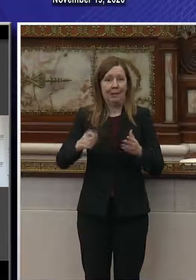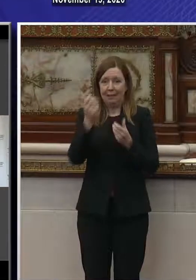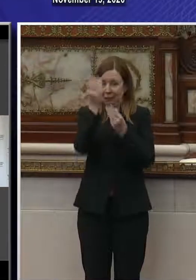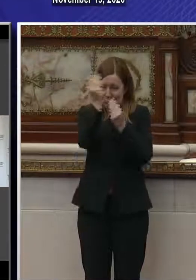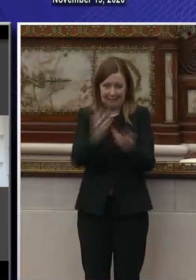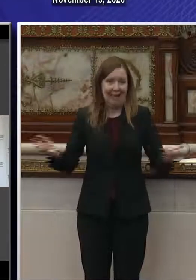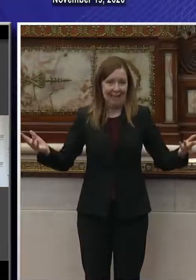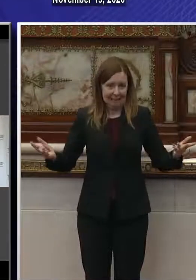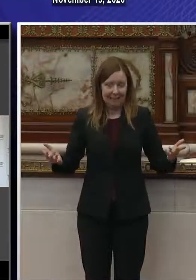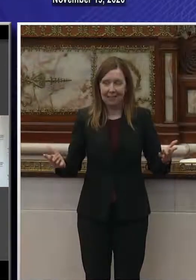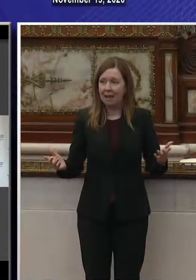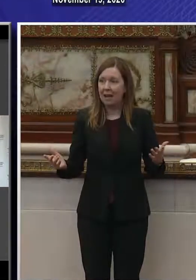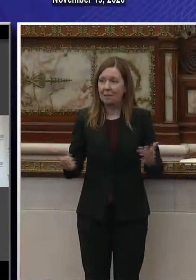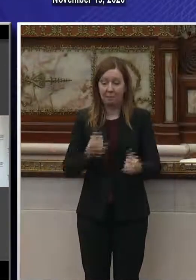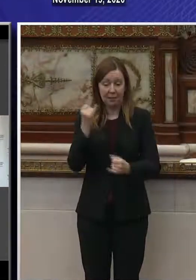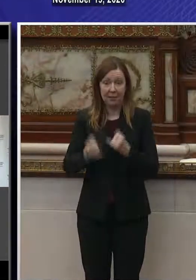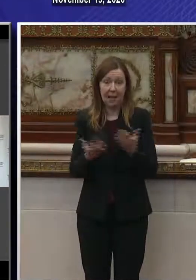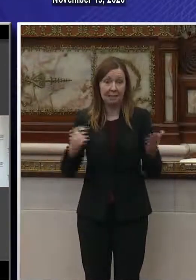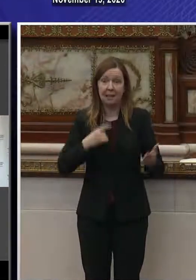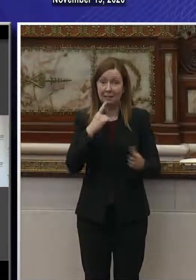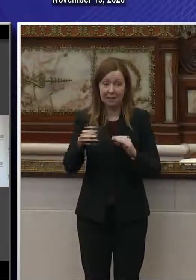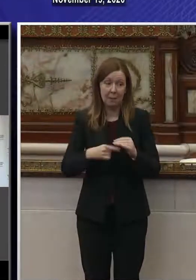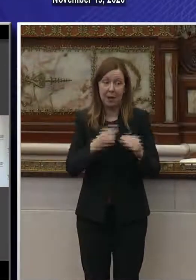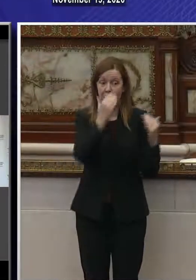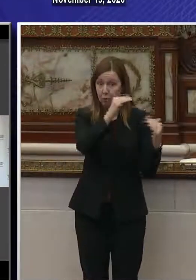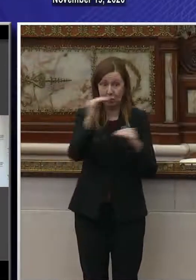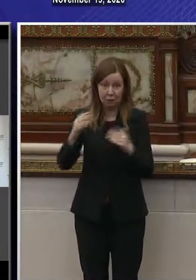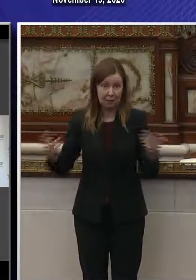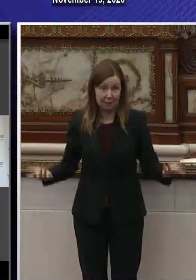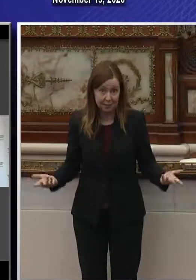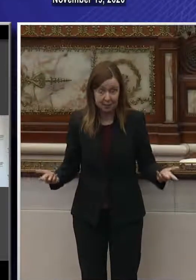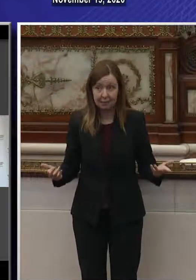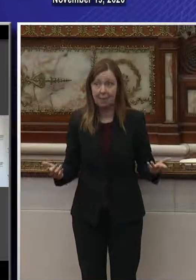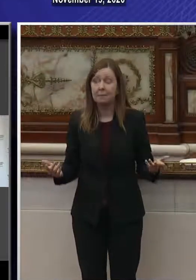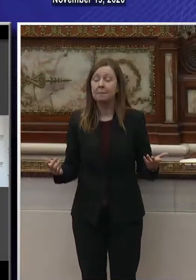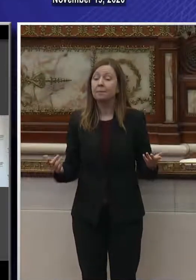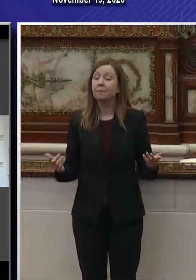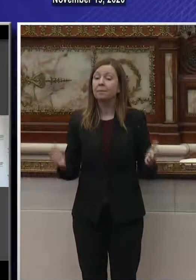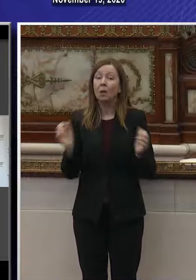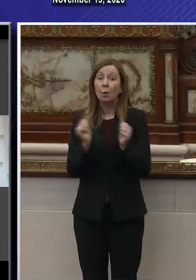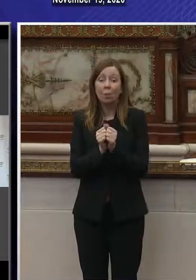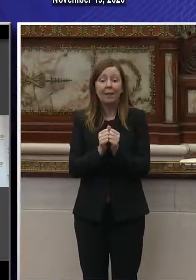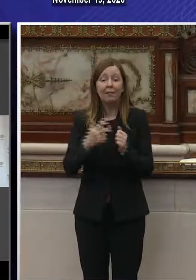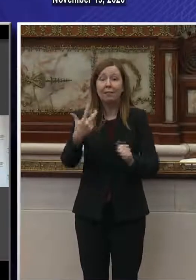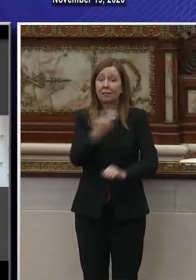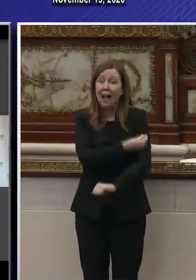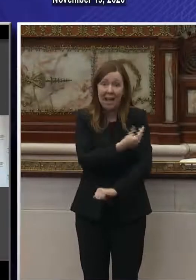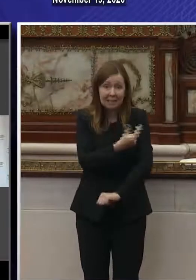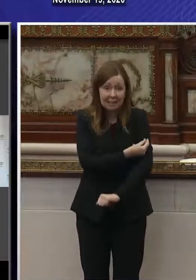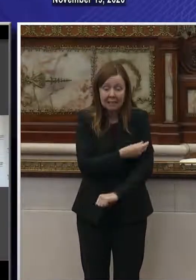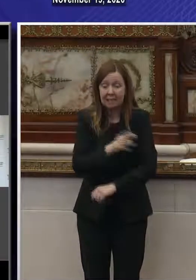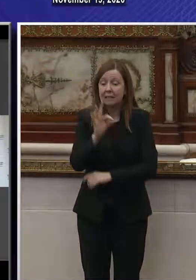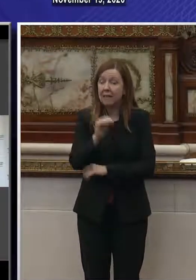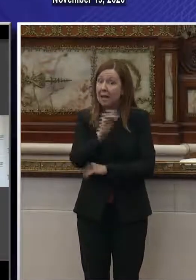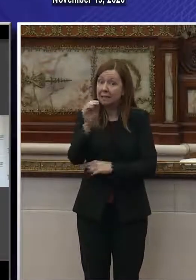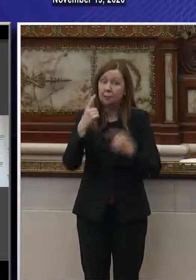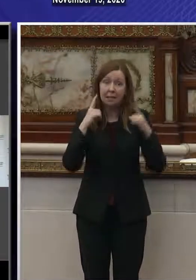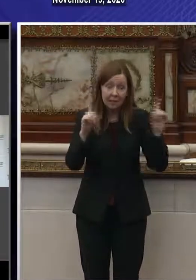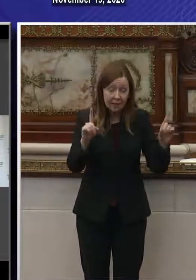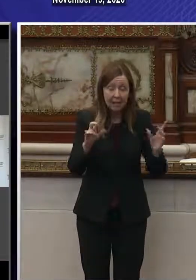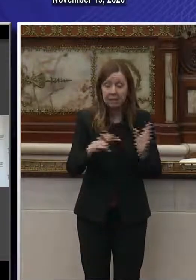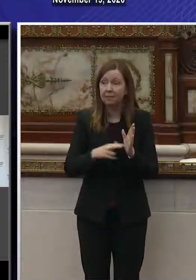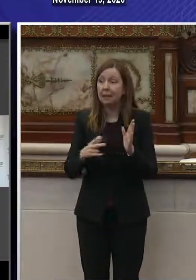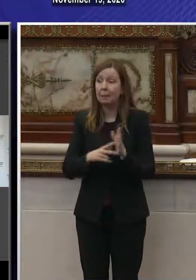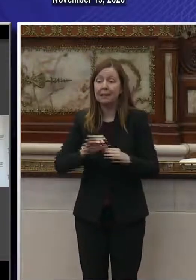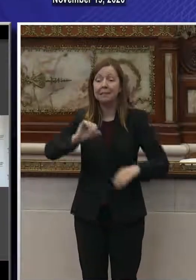say. And the last thing I'll say about the restrictions, even with the vaccine being 90% effective, that